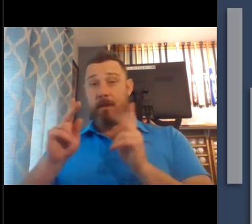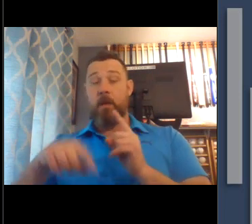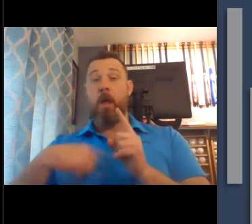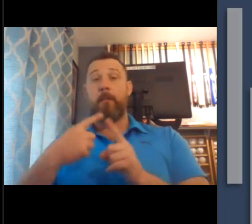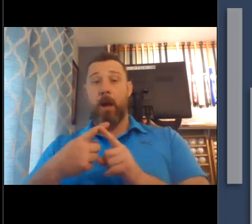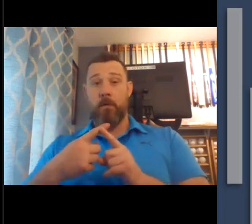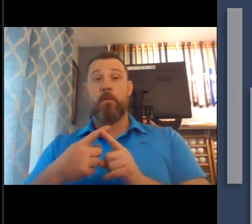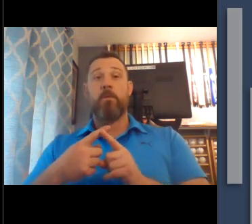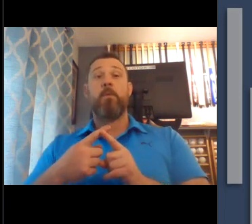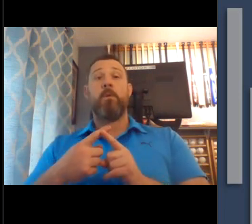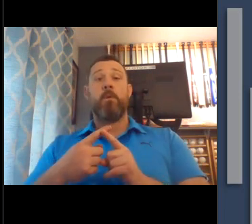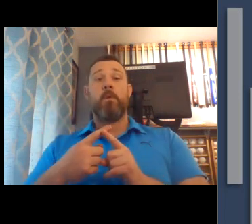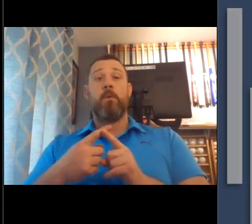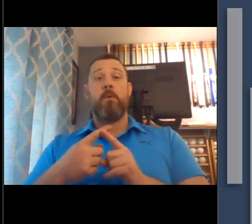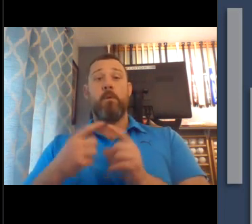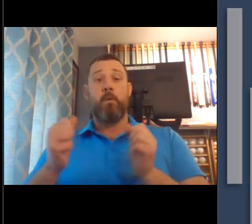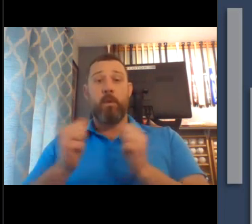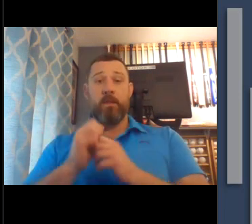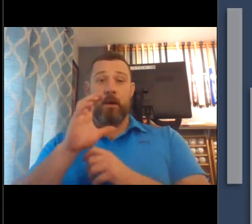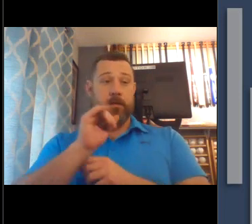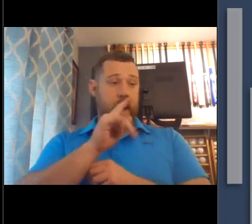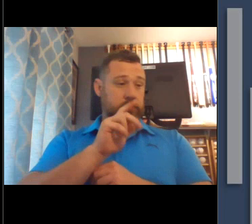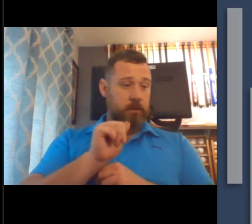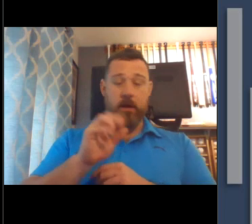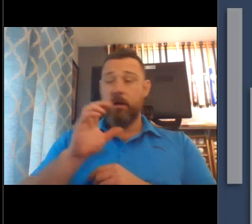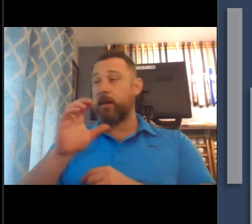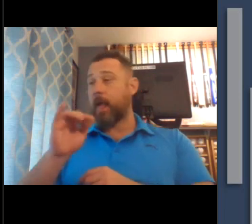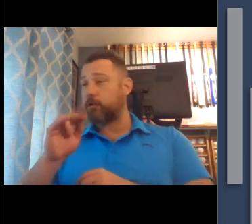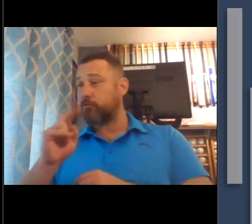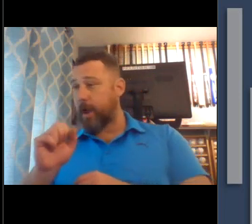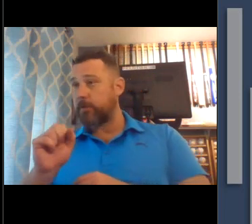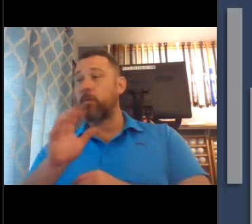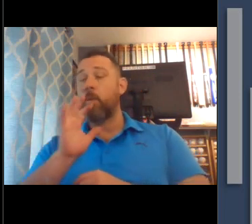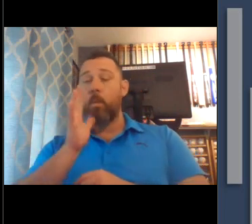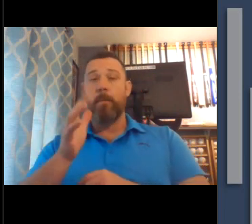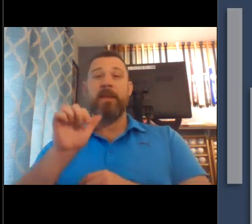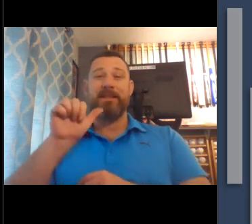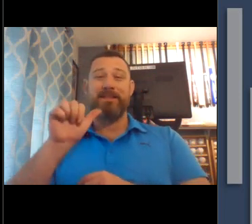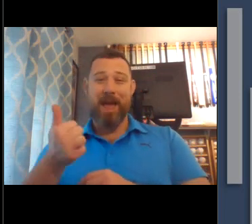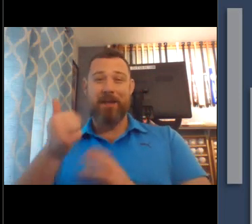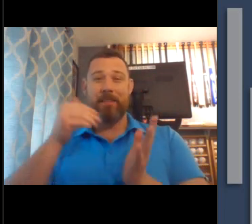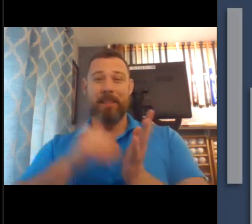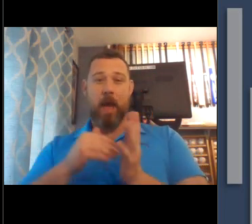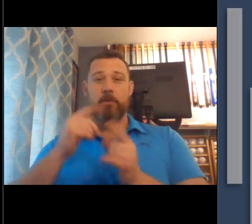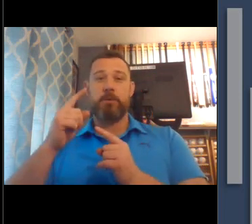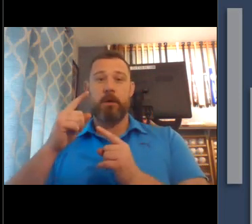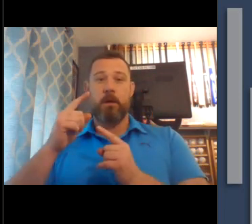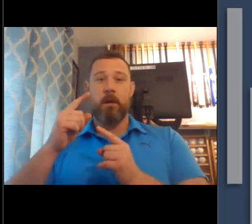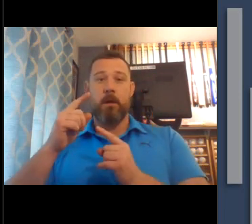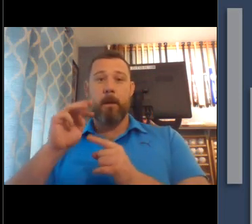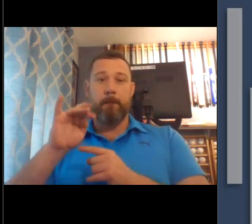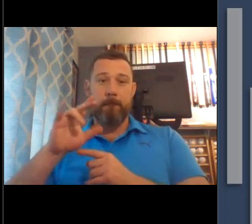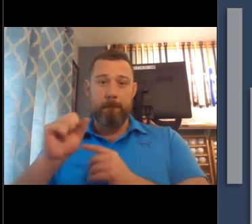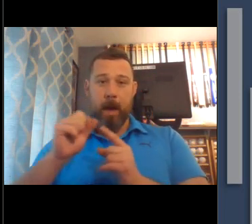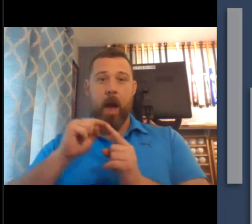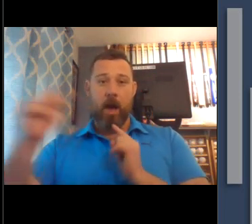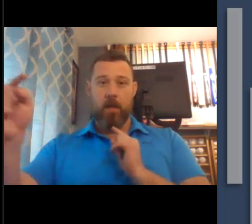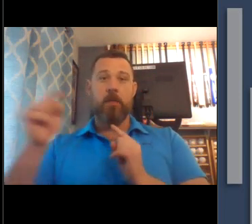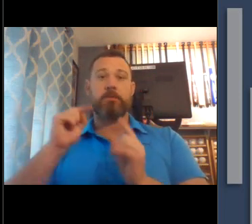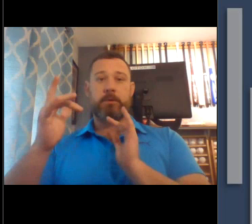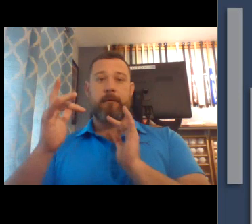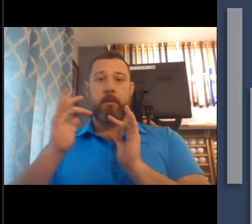with CalSTA and Caltrans that there will be 10,000 miles of broadband, it just